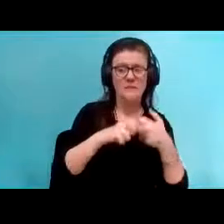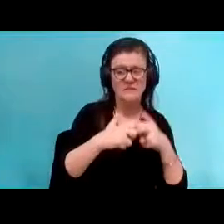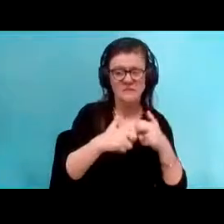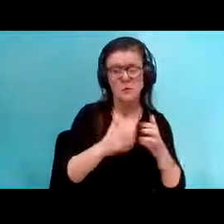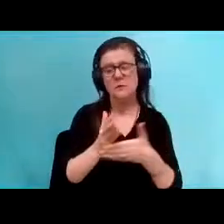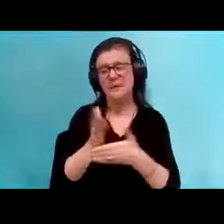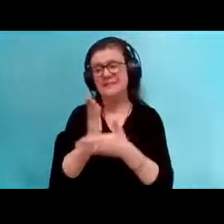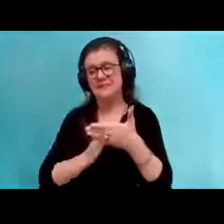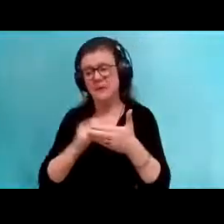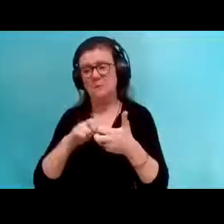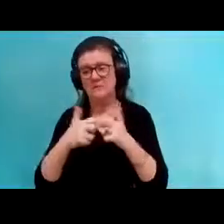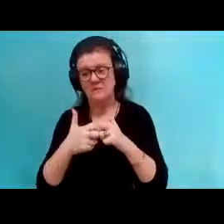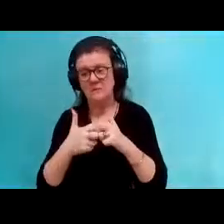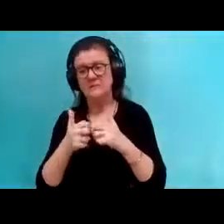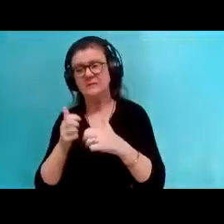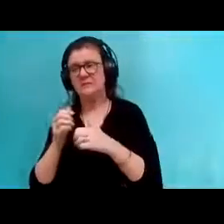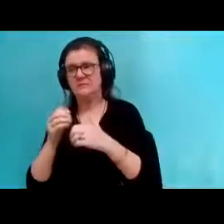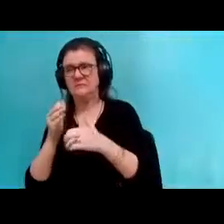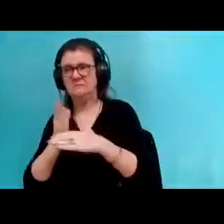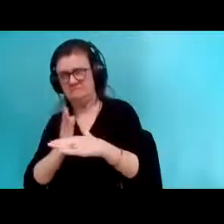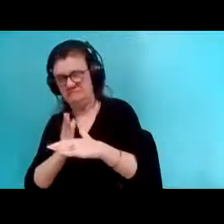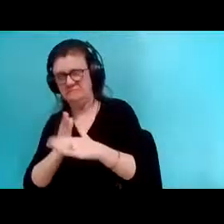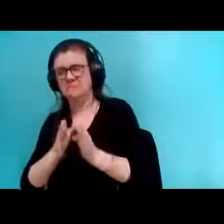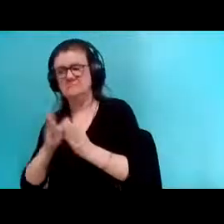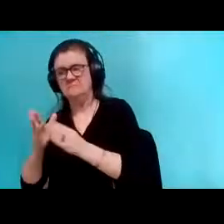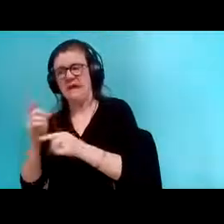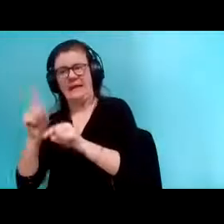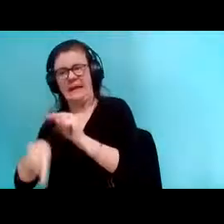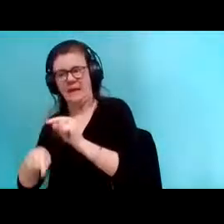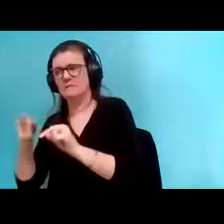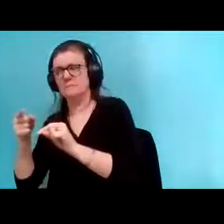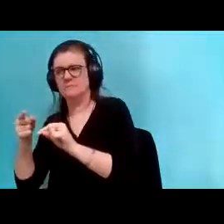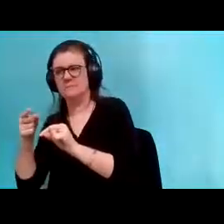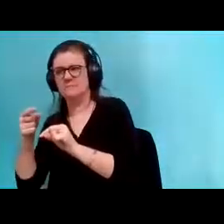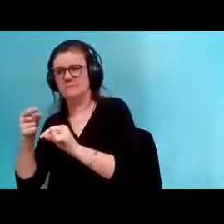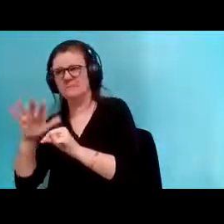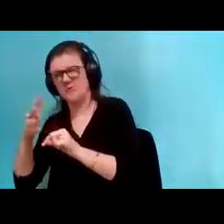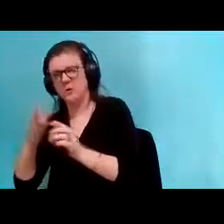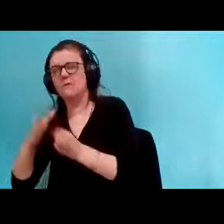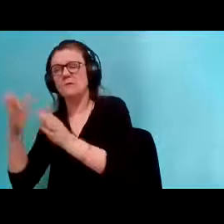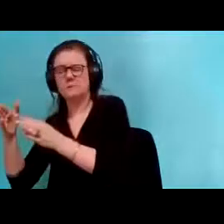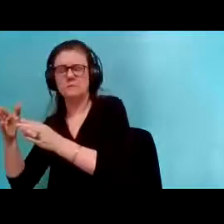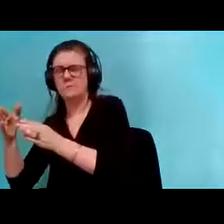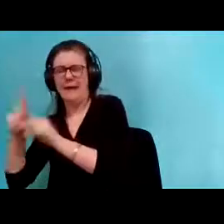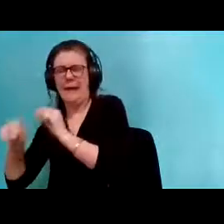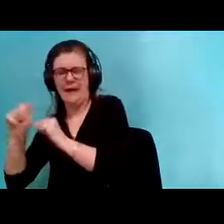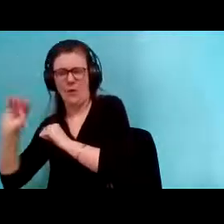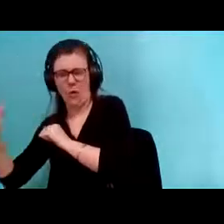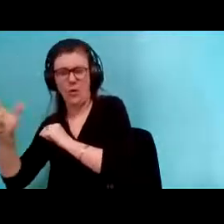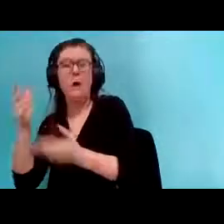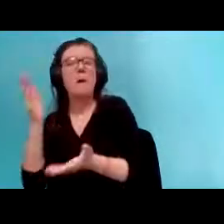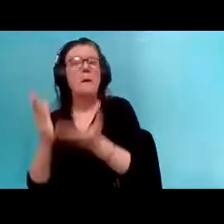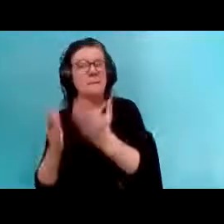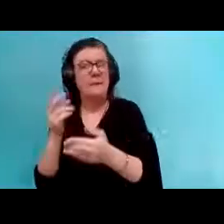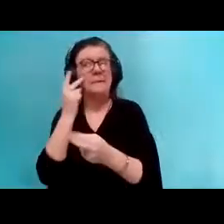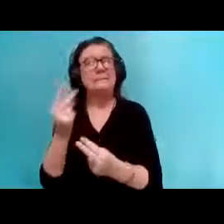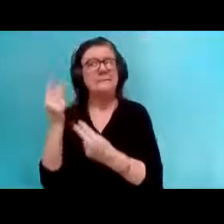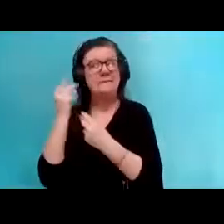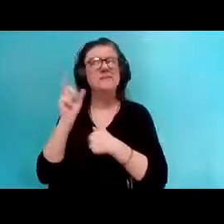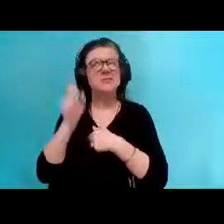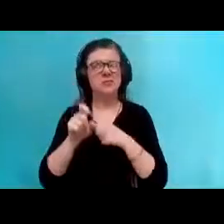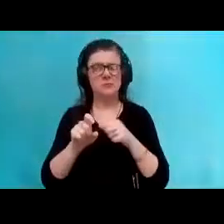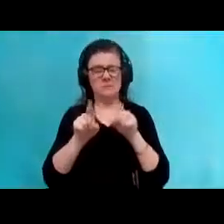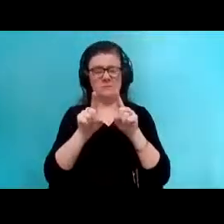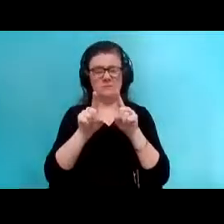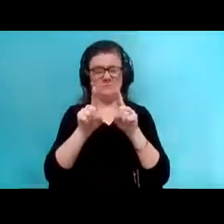or cannot do at all. We are working under time pressure. With hindsight, we should have perhaps tested these questions more thoroughly to ensure the